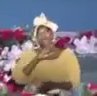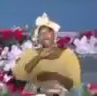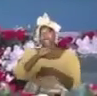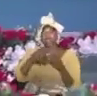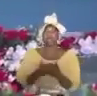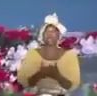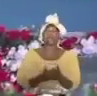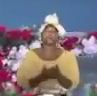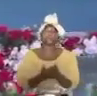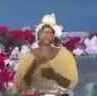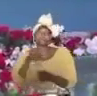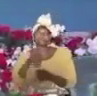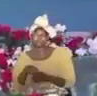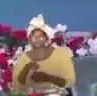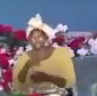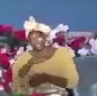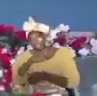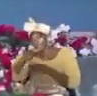are my